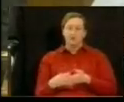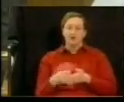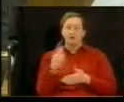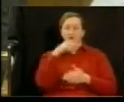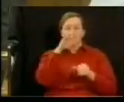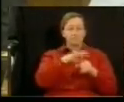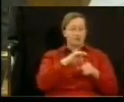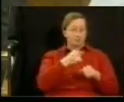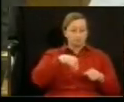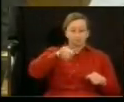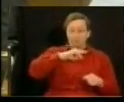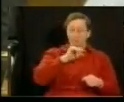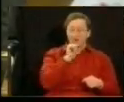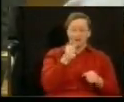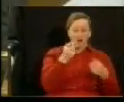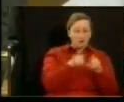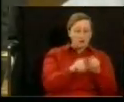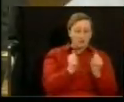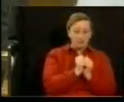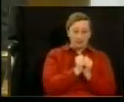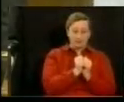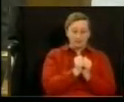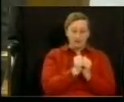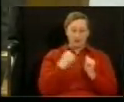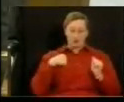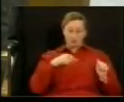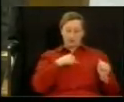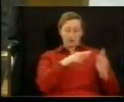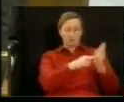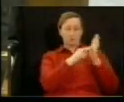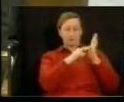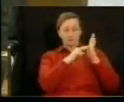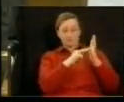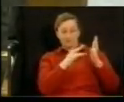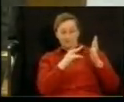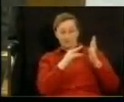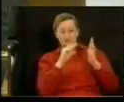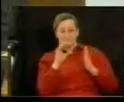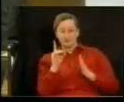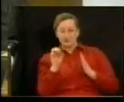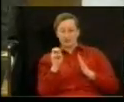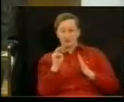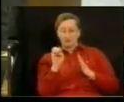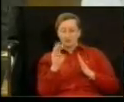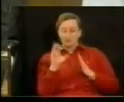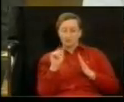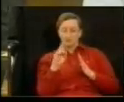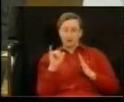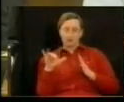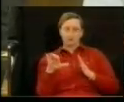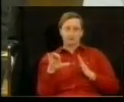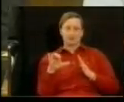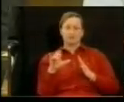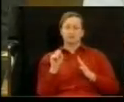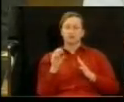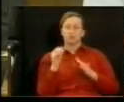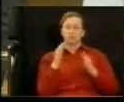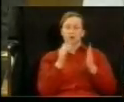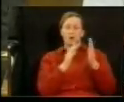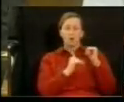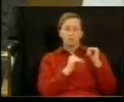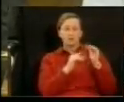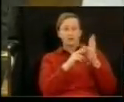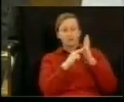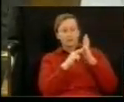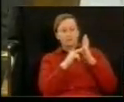on. We are a representative democracy, therefore we do represent the interest, we hope to represent the interests of our constituents, and that is